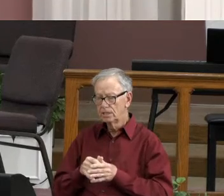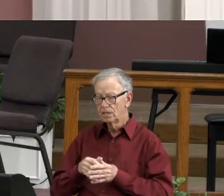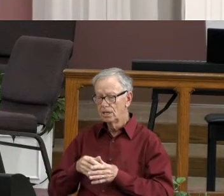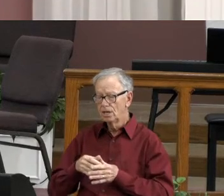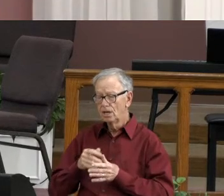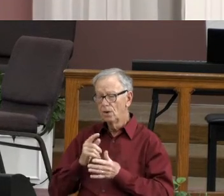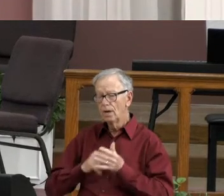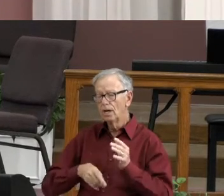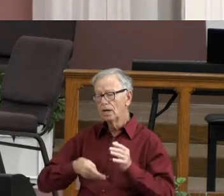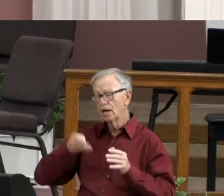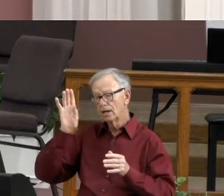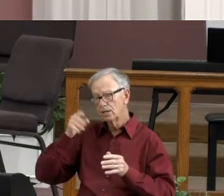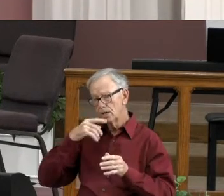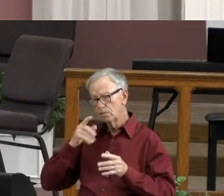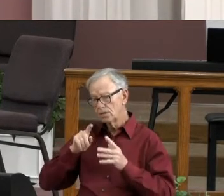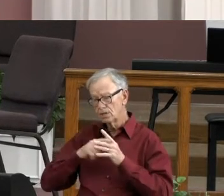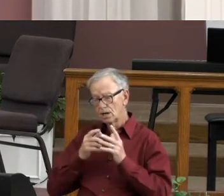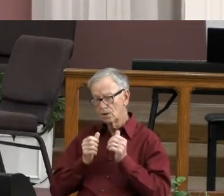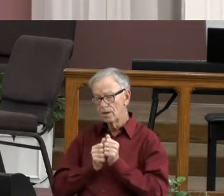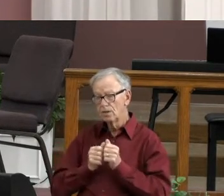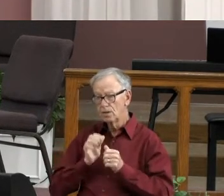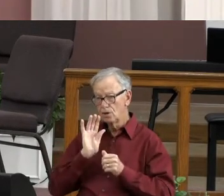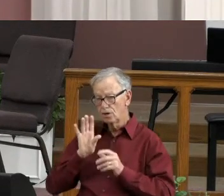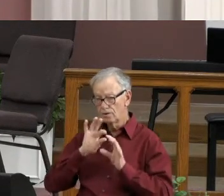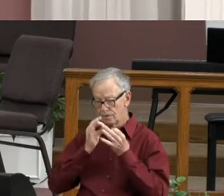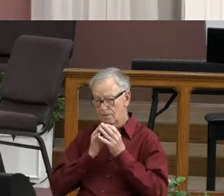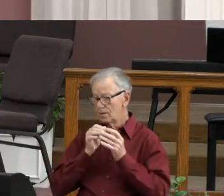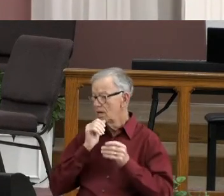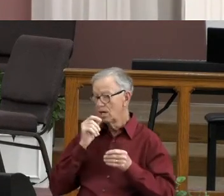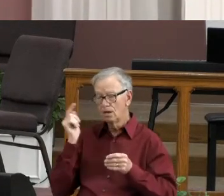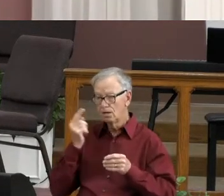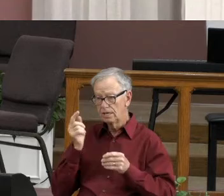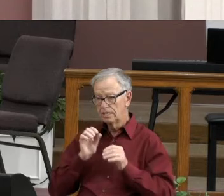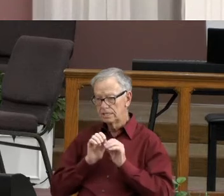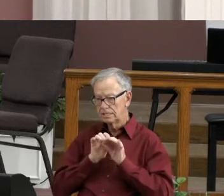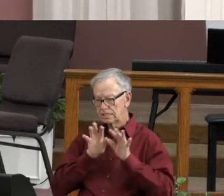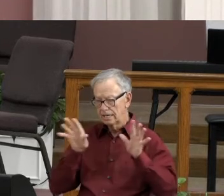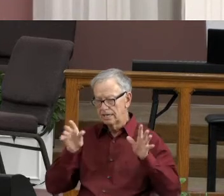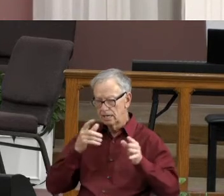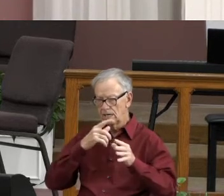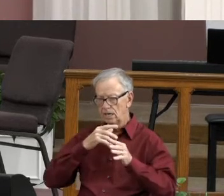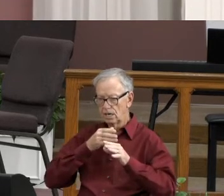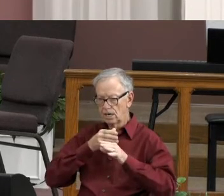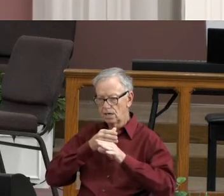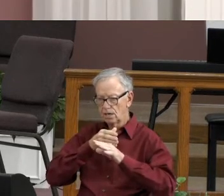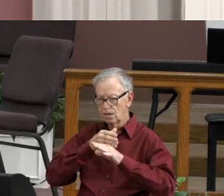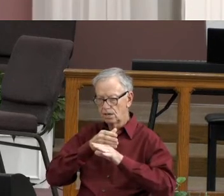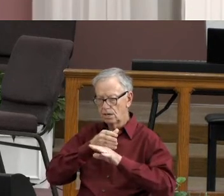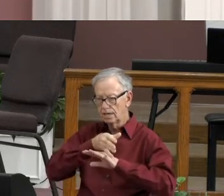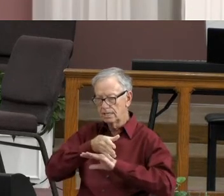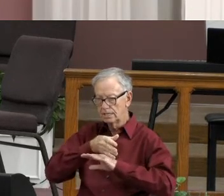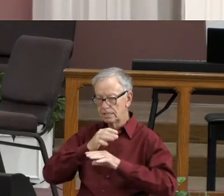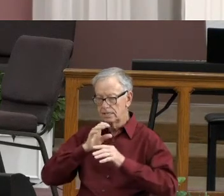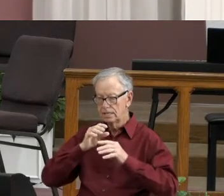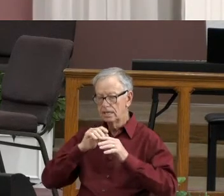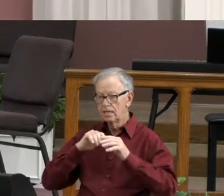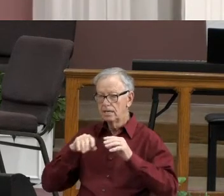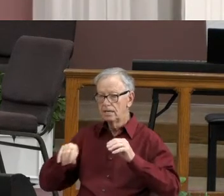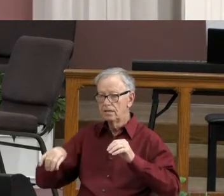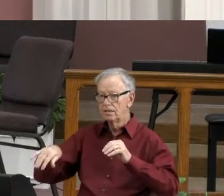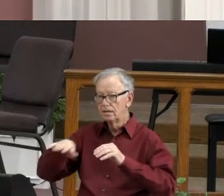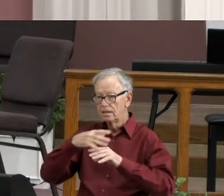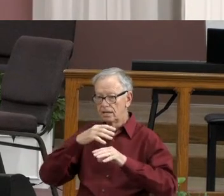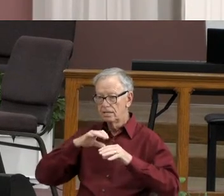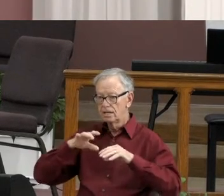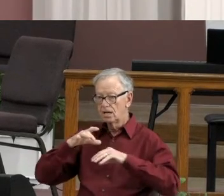to begin with. But now, your family not only is scattered across the face of the earth, but you don't